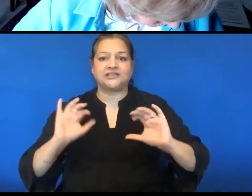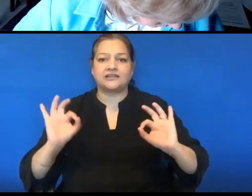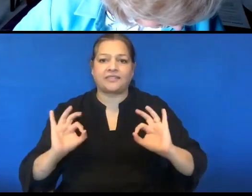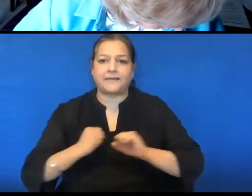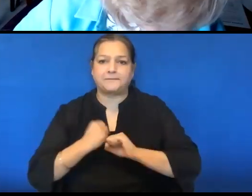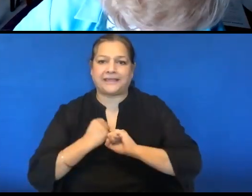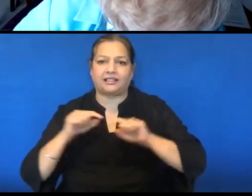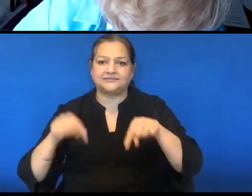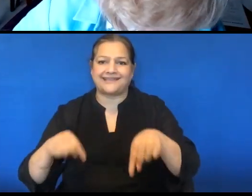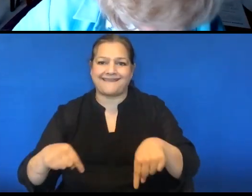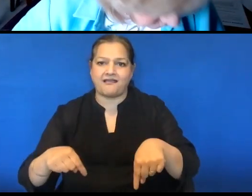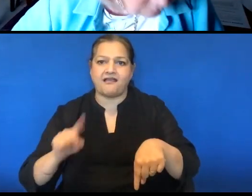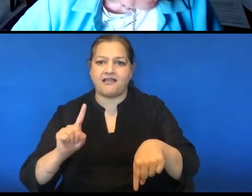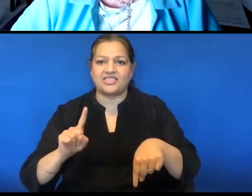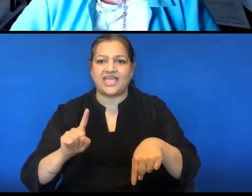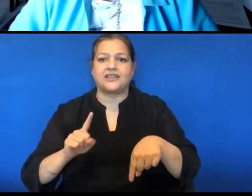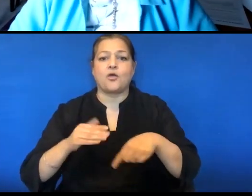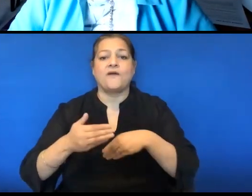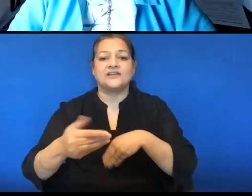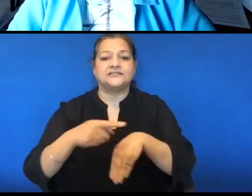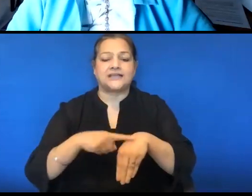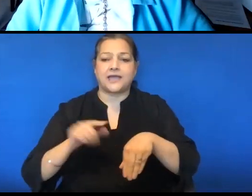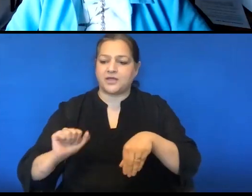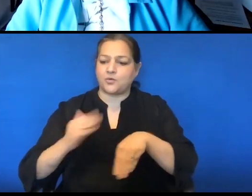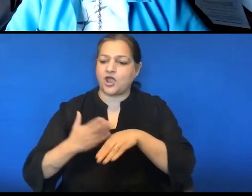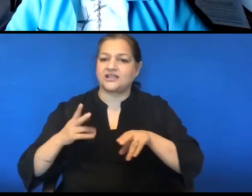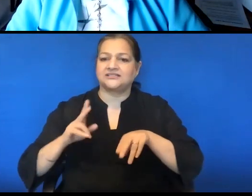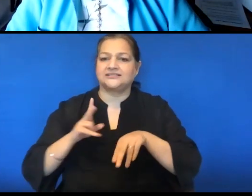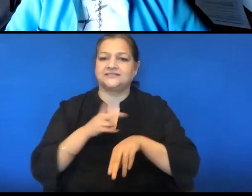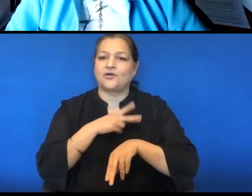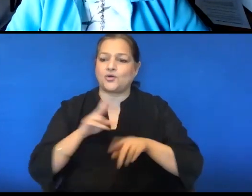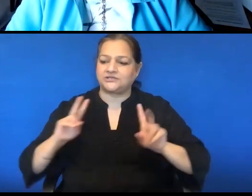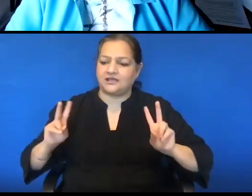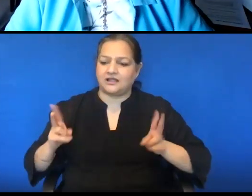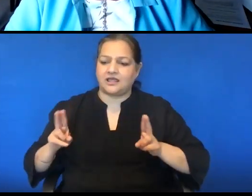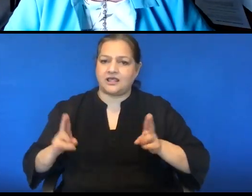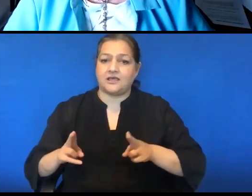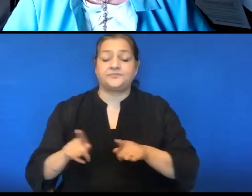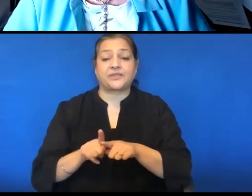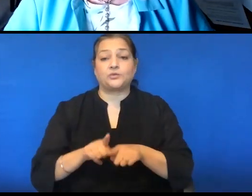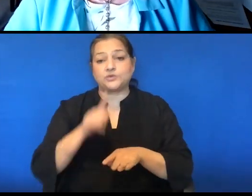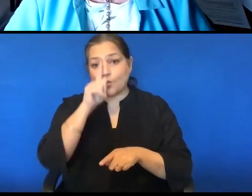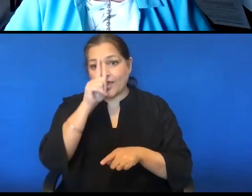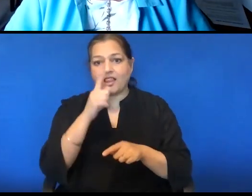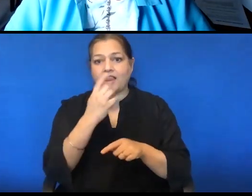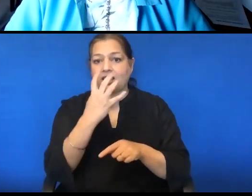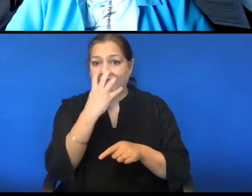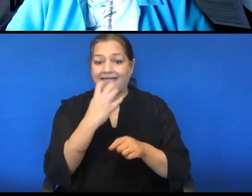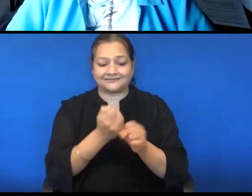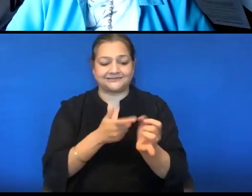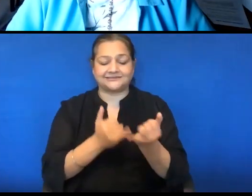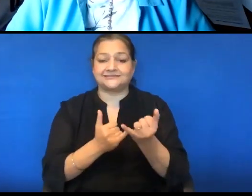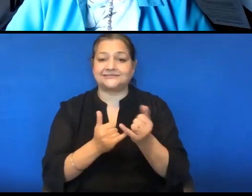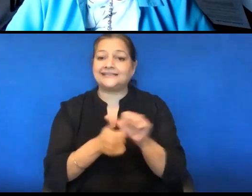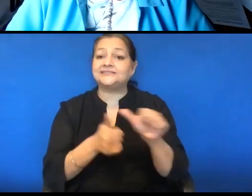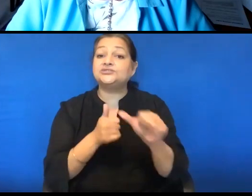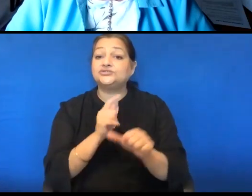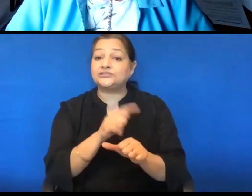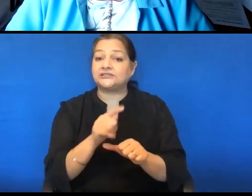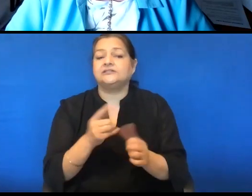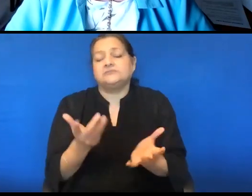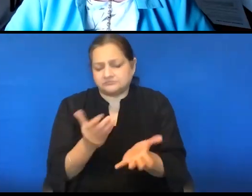a workforce that diminishes over time. We're also seeing it with the oil and gas industry, for example, that quite rightly is looking to